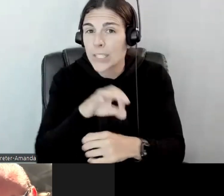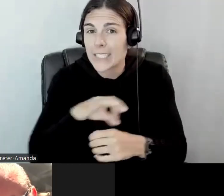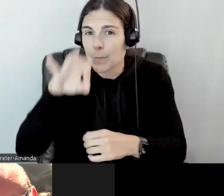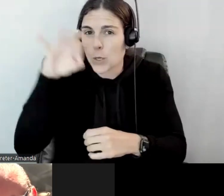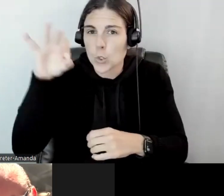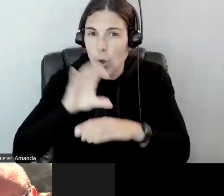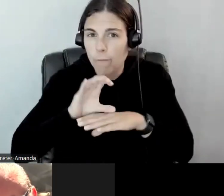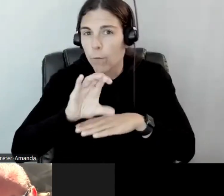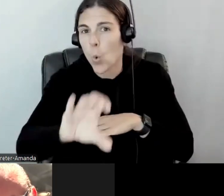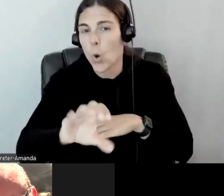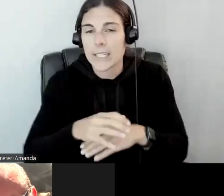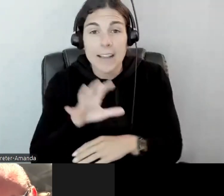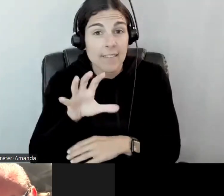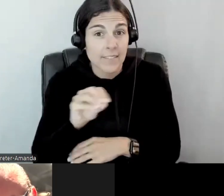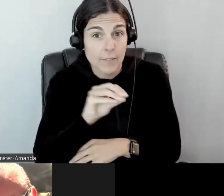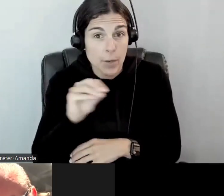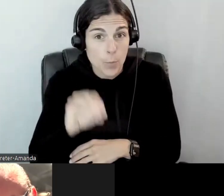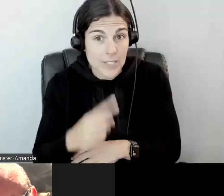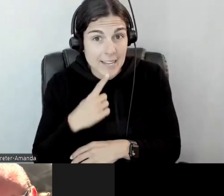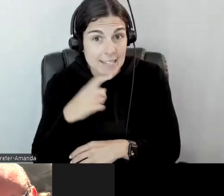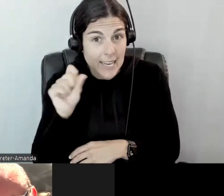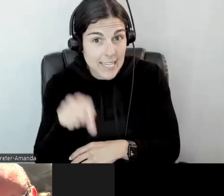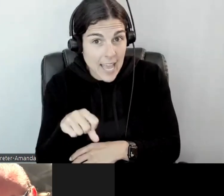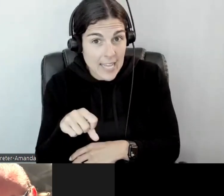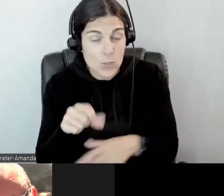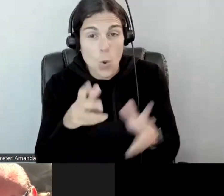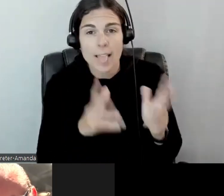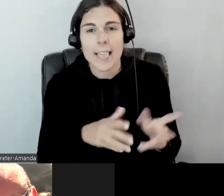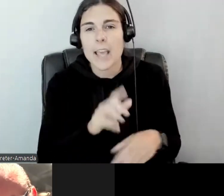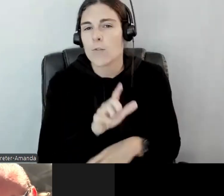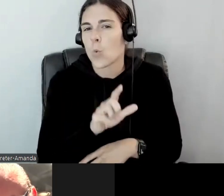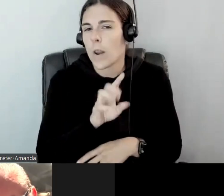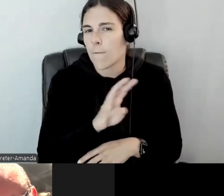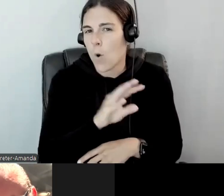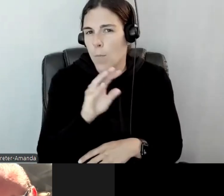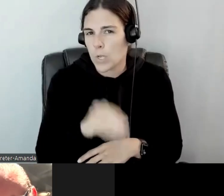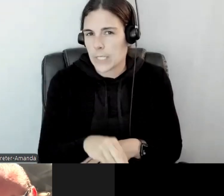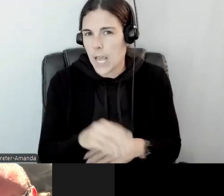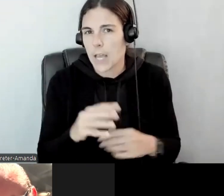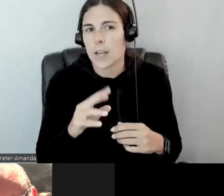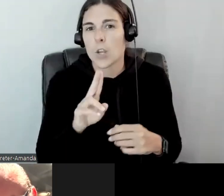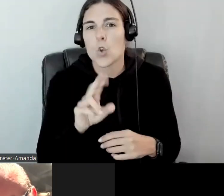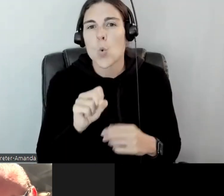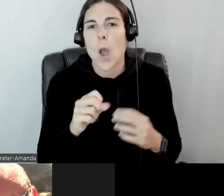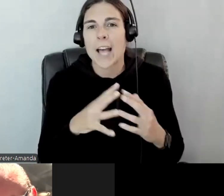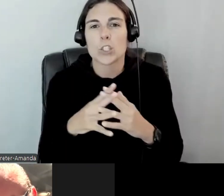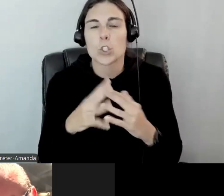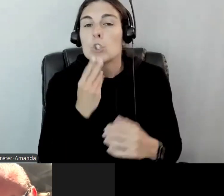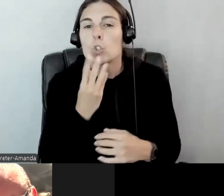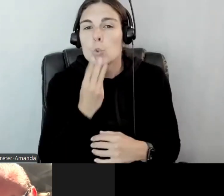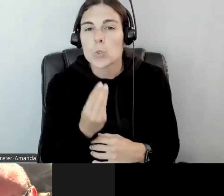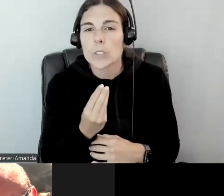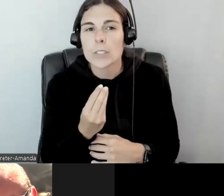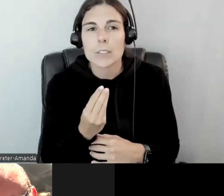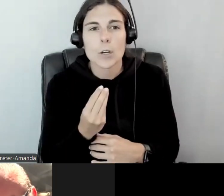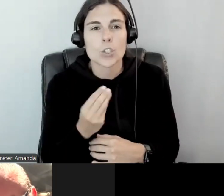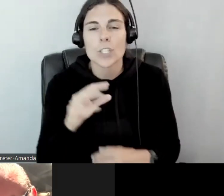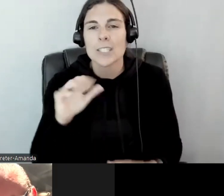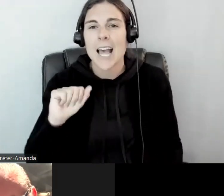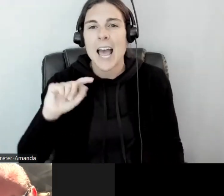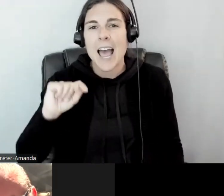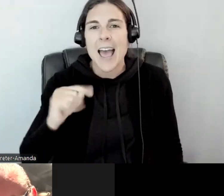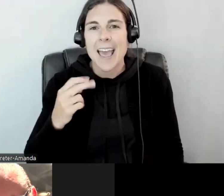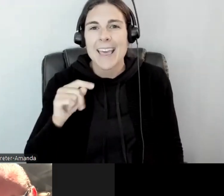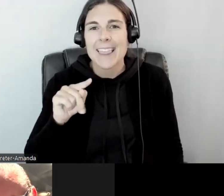50% of US Jews said yes, leaving 24% of US Jews who are just flat out atheist